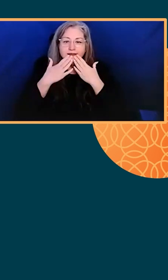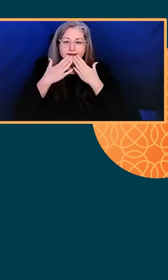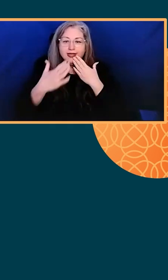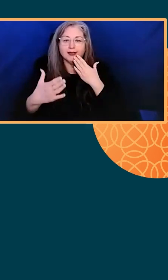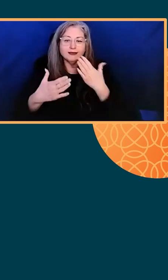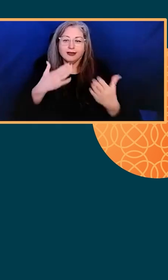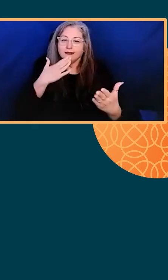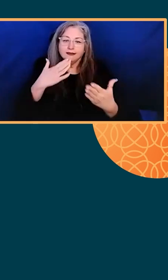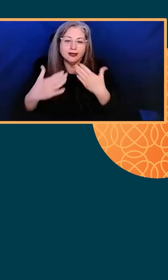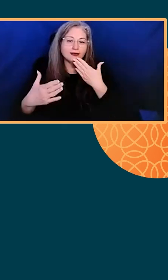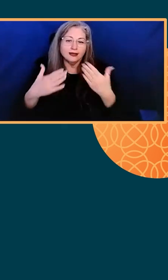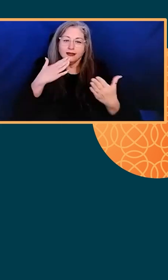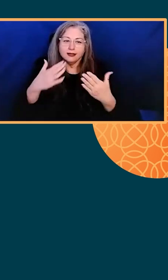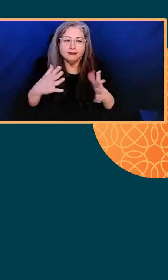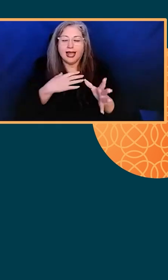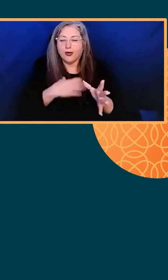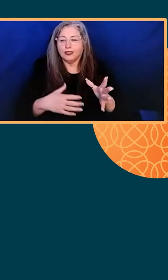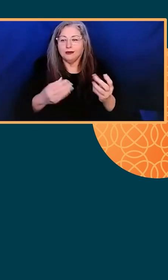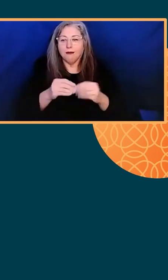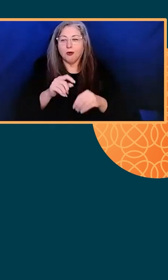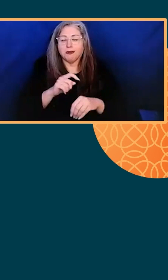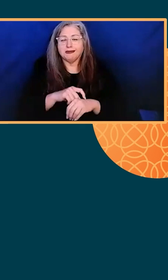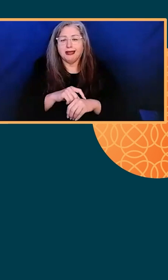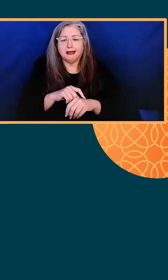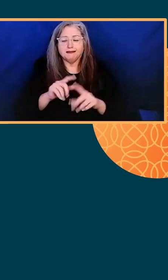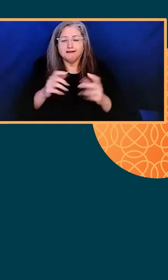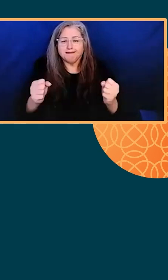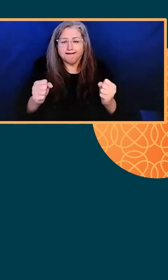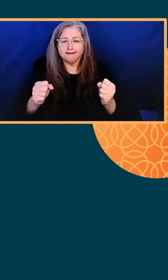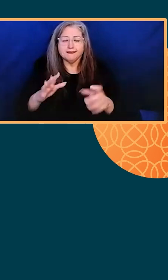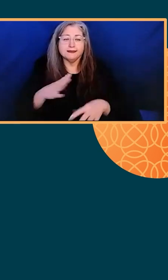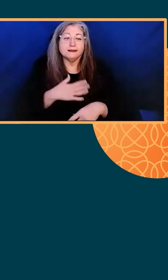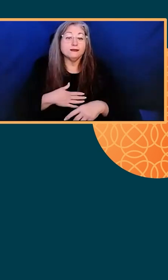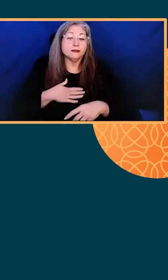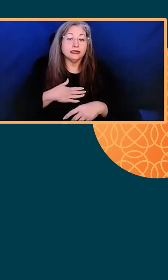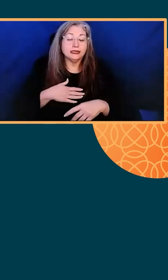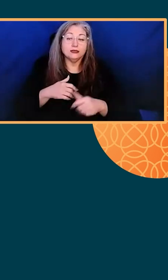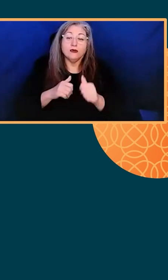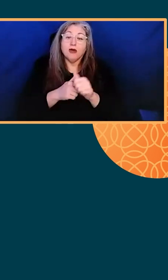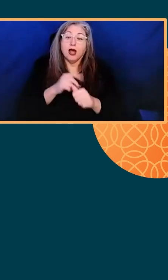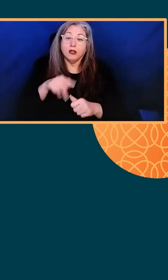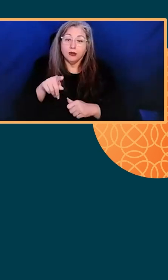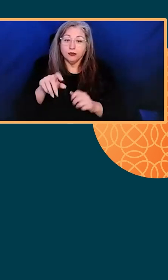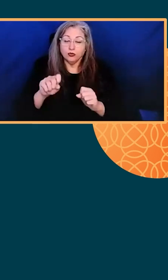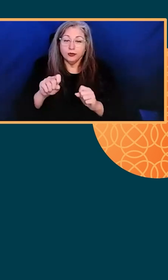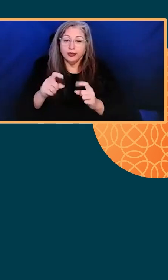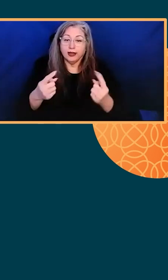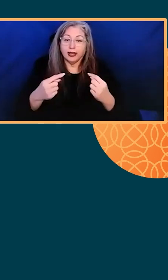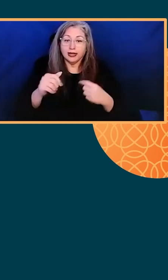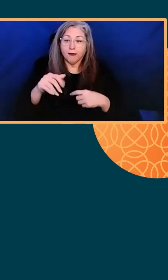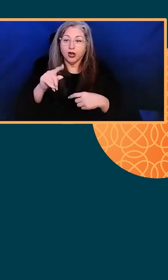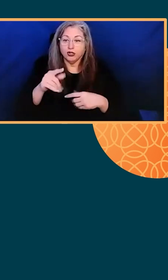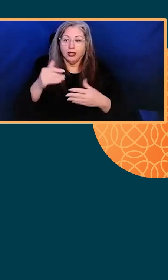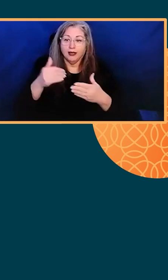you. Thank you. I wish we had more time. Please follow up. You can attend Aparna's